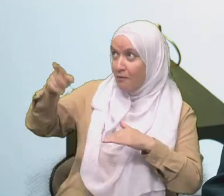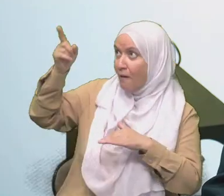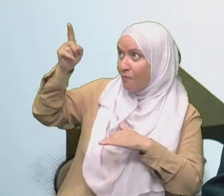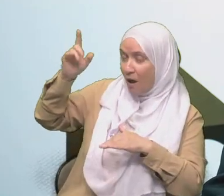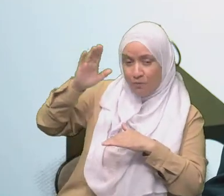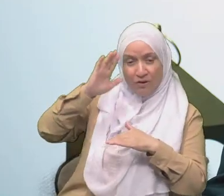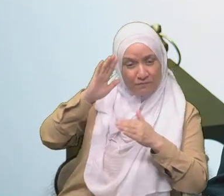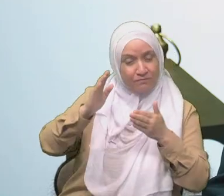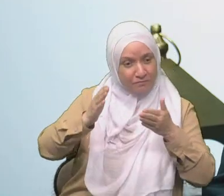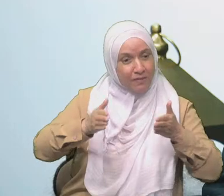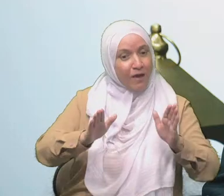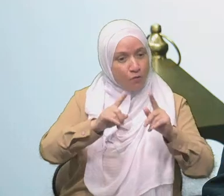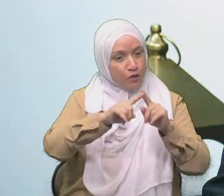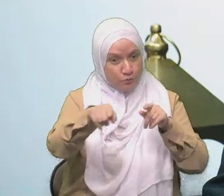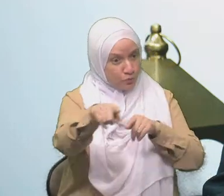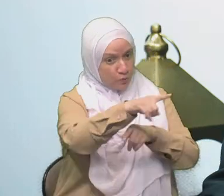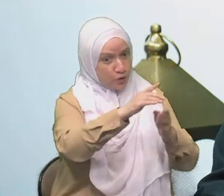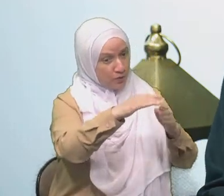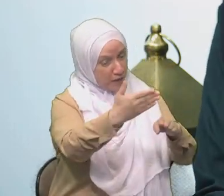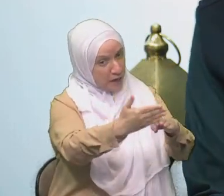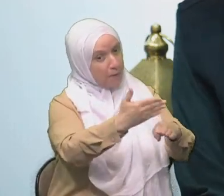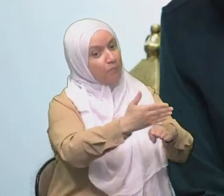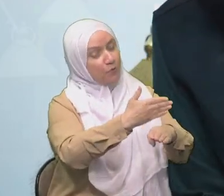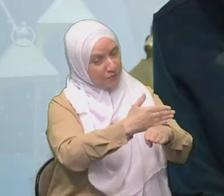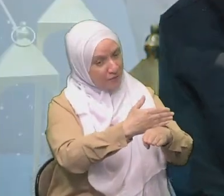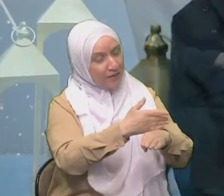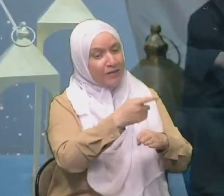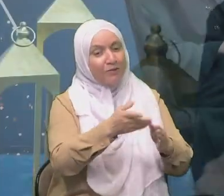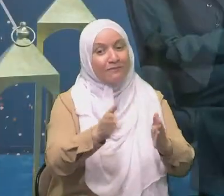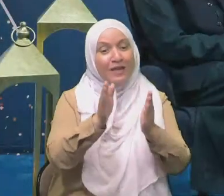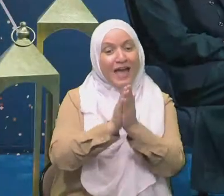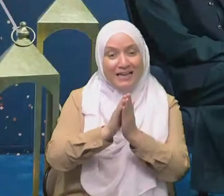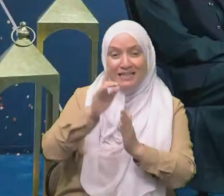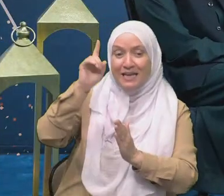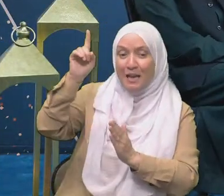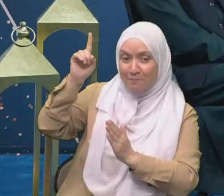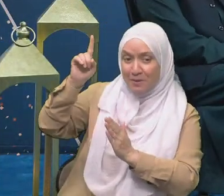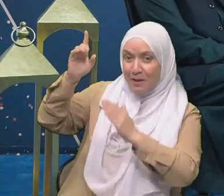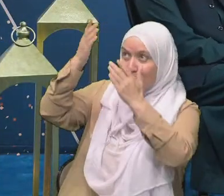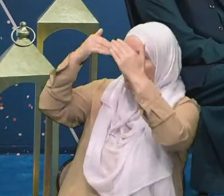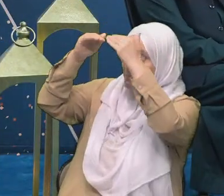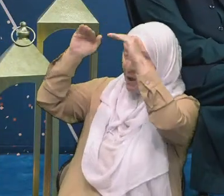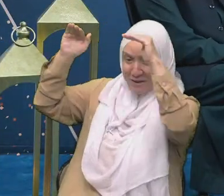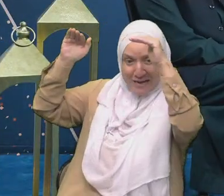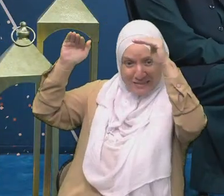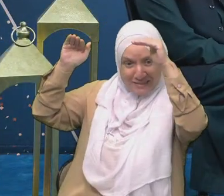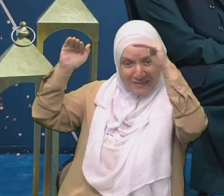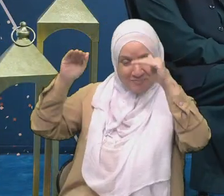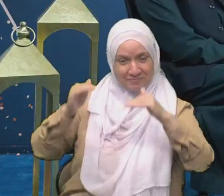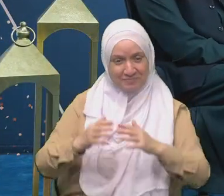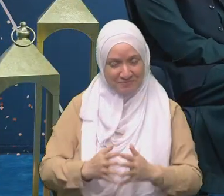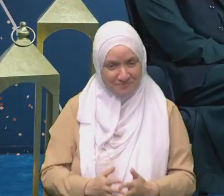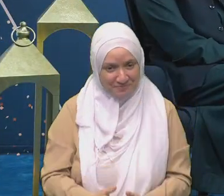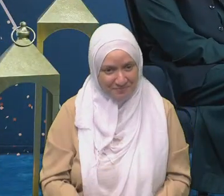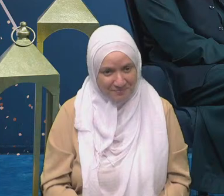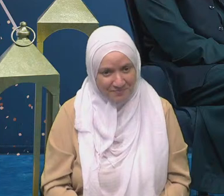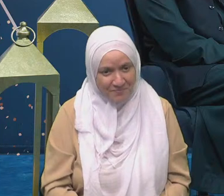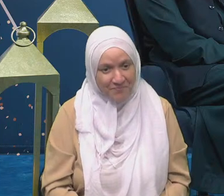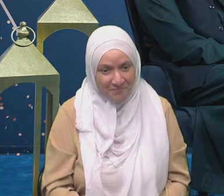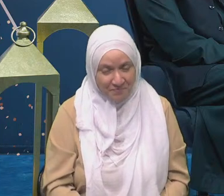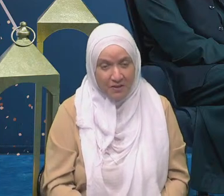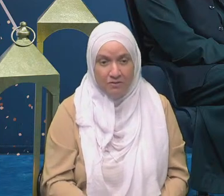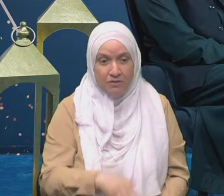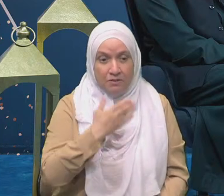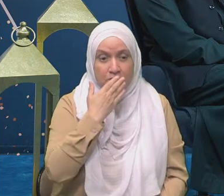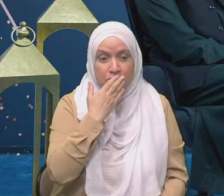us paradise. JazakAllah Shaykh. If I want to submit another comment to this, Ibn Qayyim rahimahullah ta'ala, he brought a question, a very valid